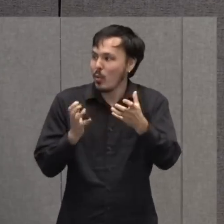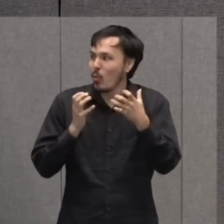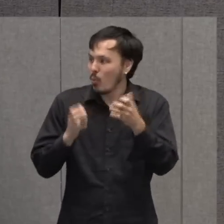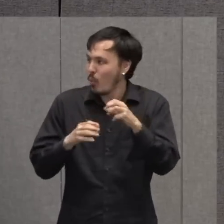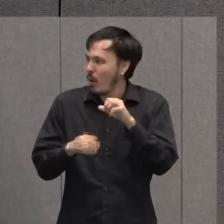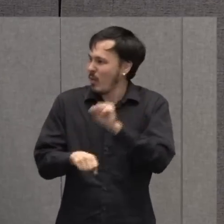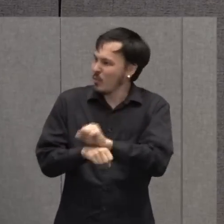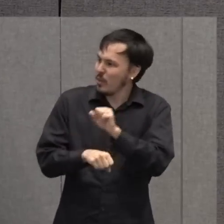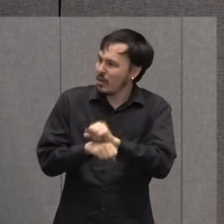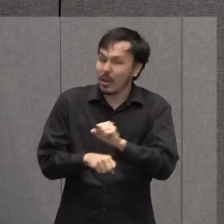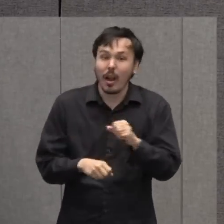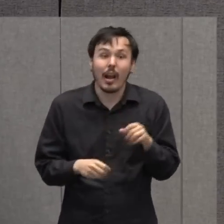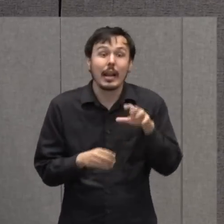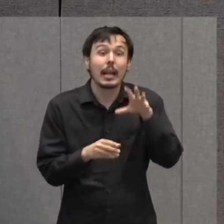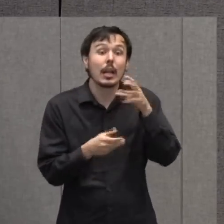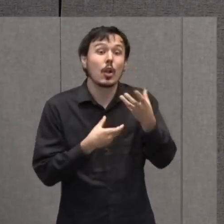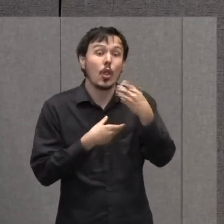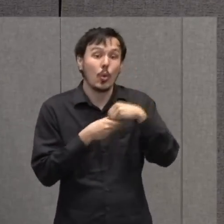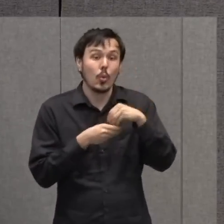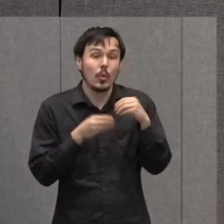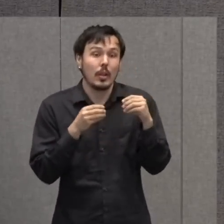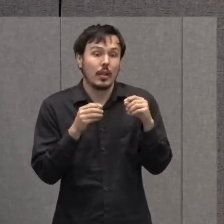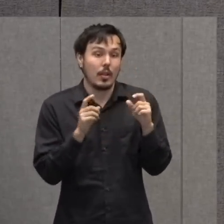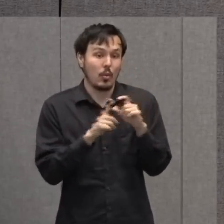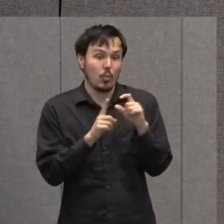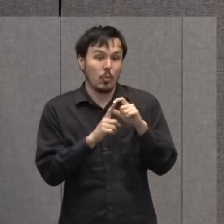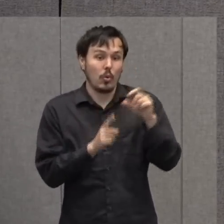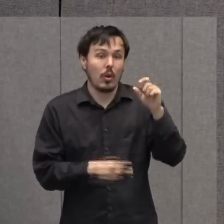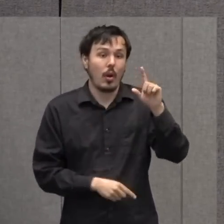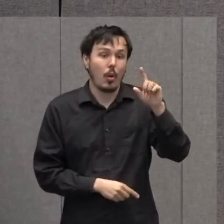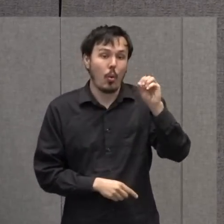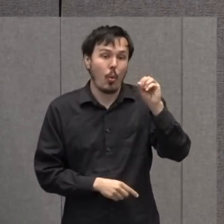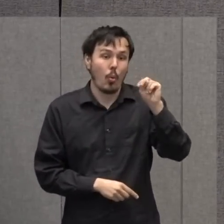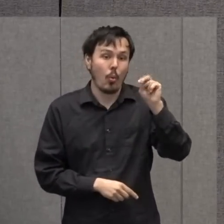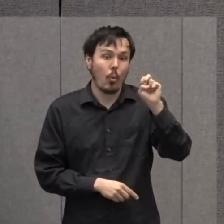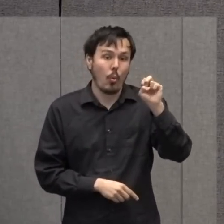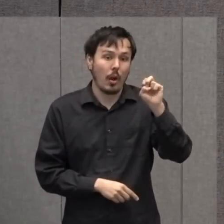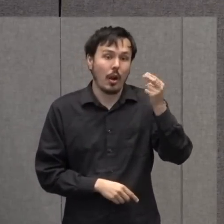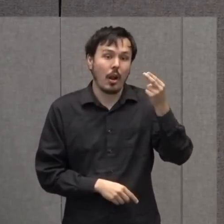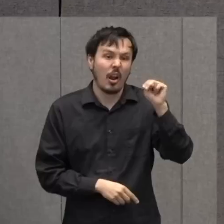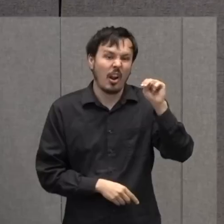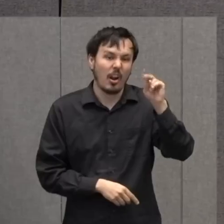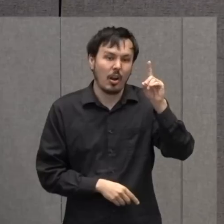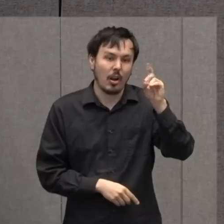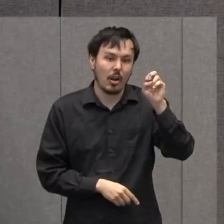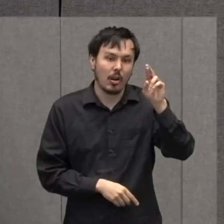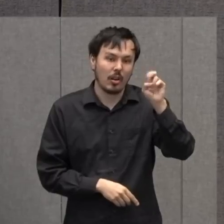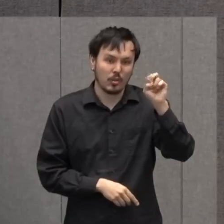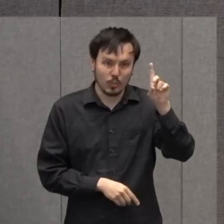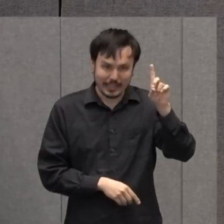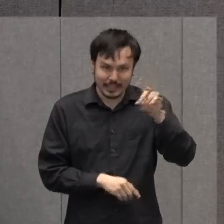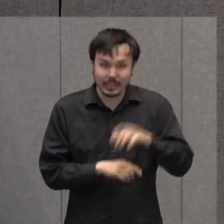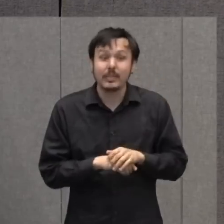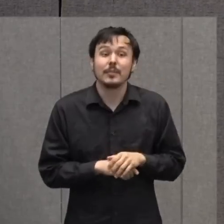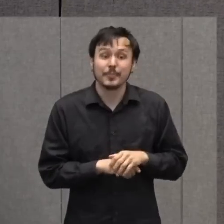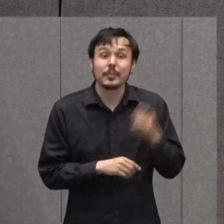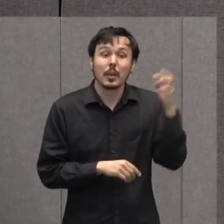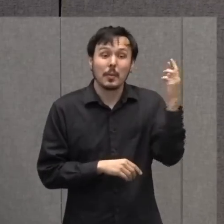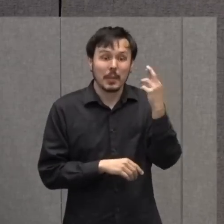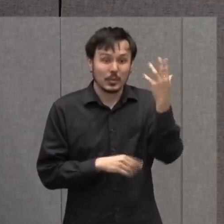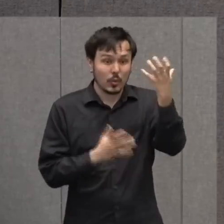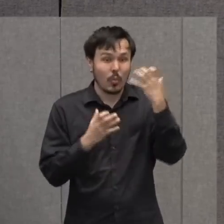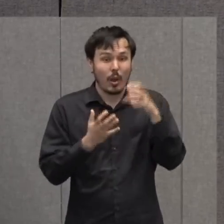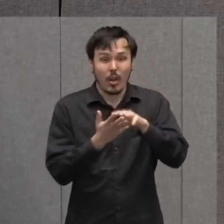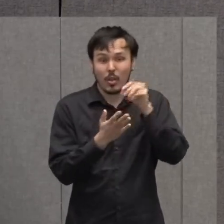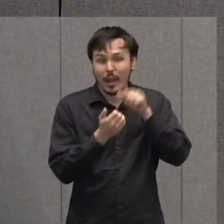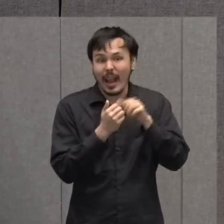100, we need to learn. My second graders had a cheat sheet for the beginning of the year, but it's time that we learn how to spell these numerals,